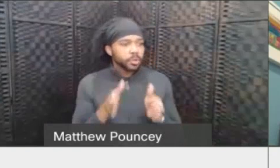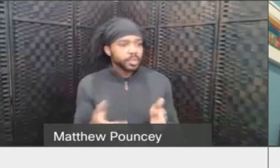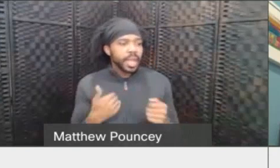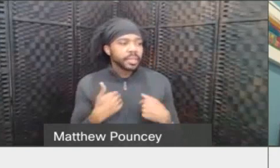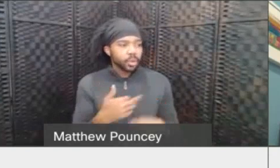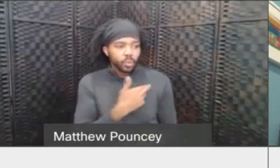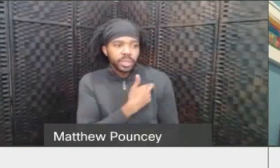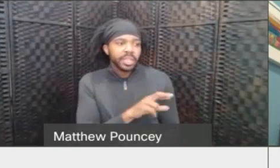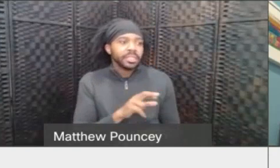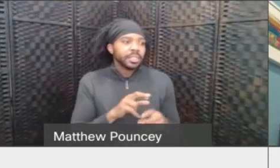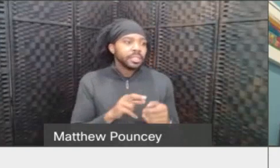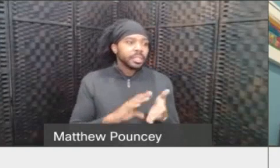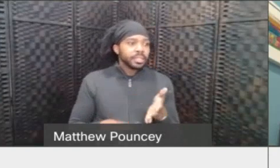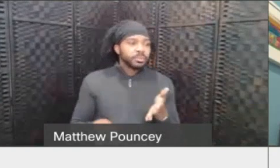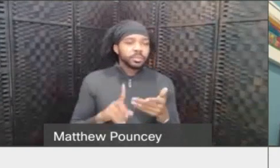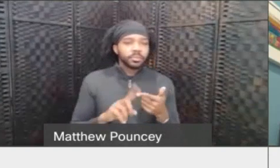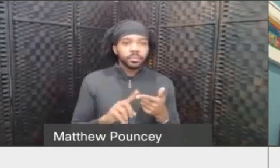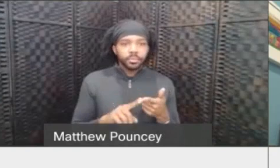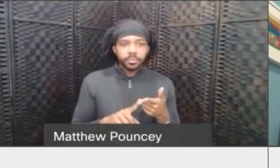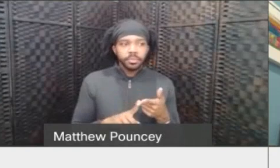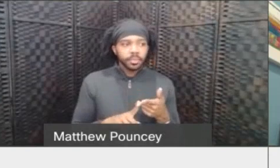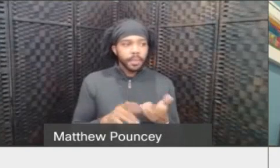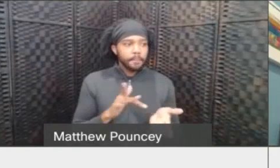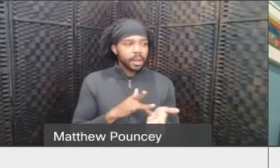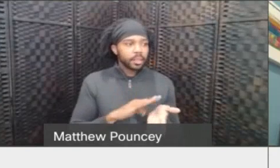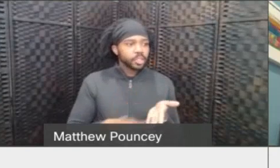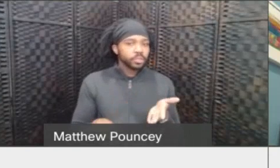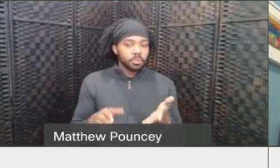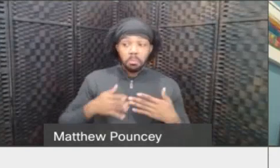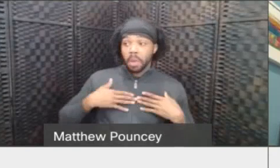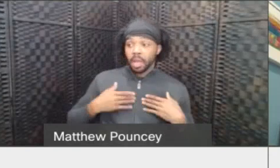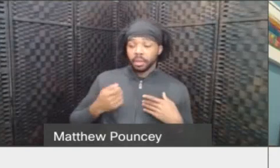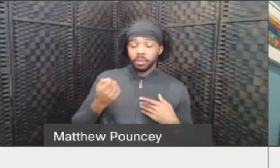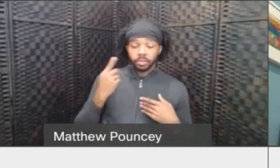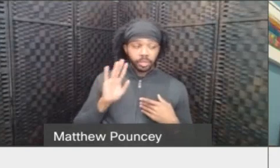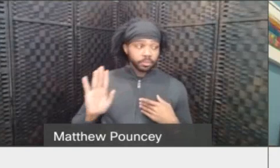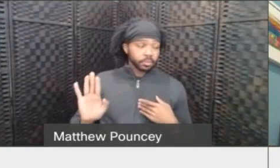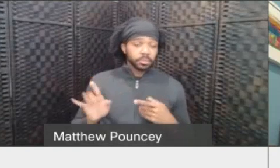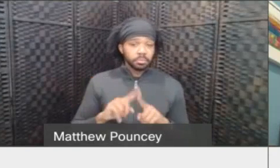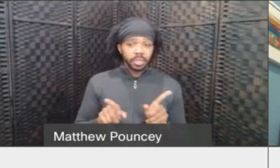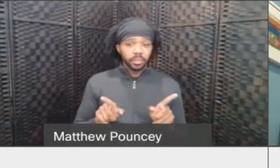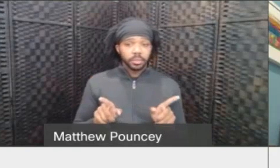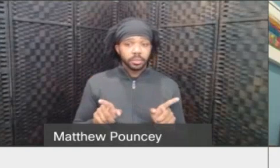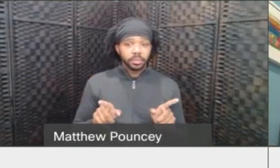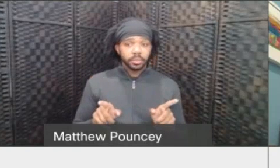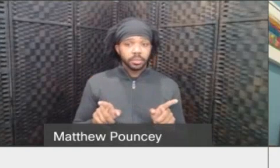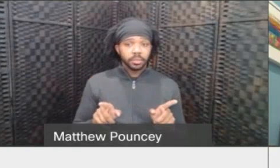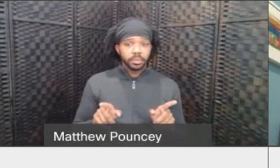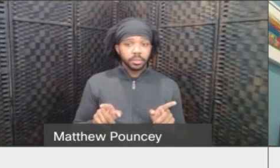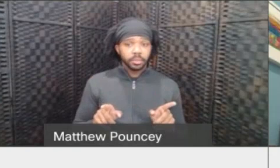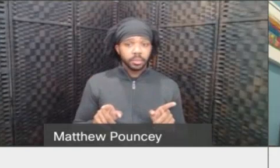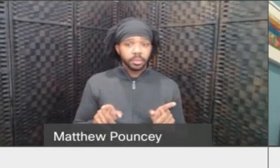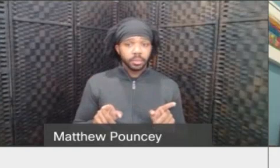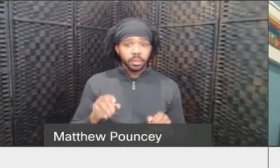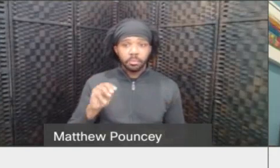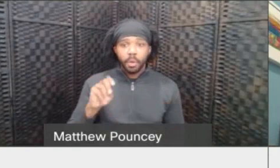exemption or a medical exemption. That's what I'm reading from it. But certainly to Ms. Curry, if you could